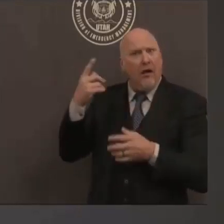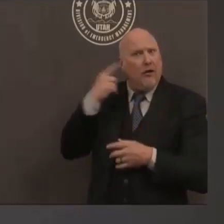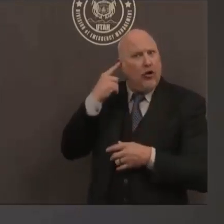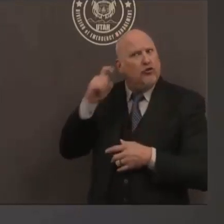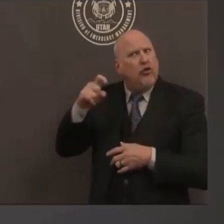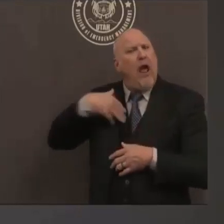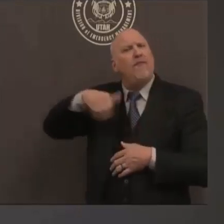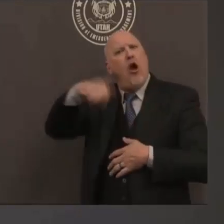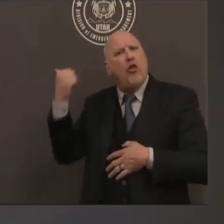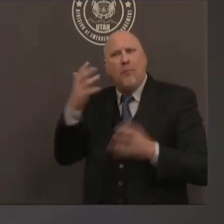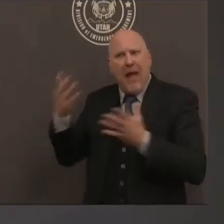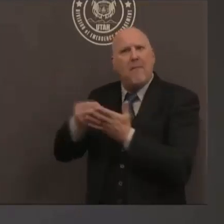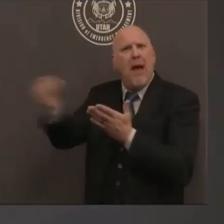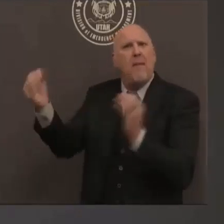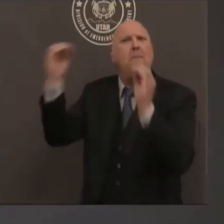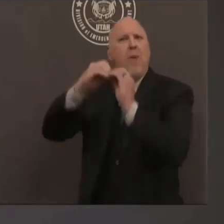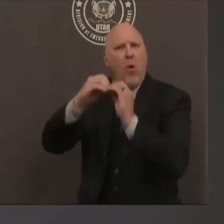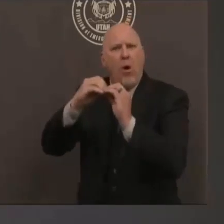of 20,000